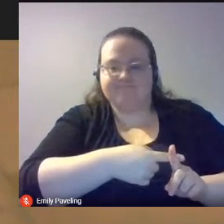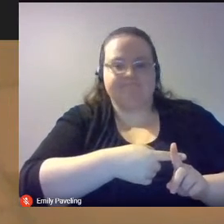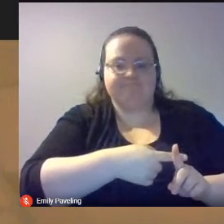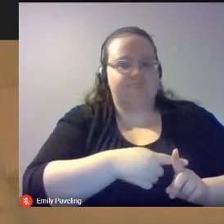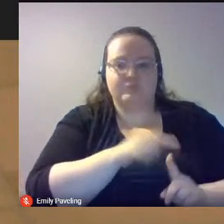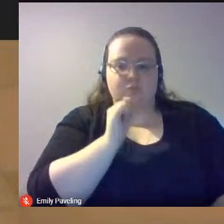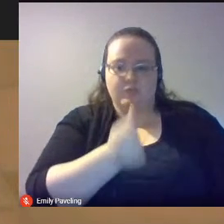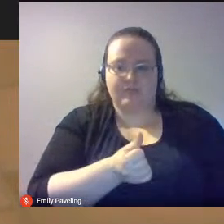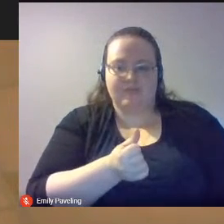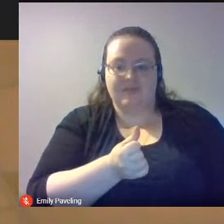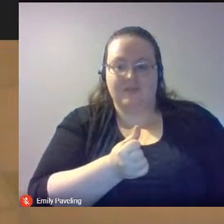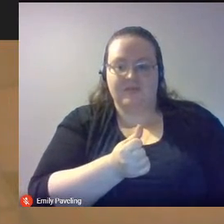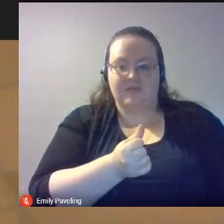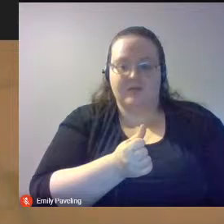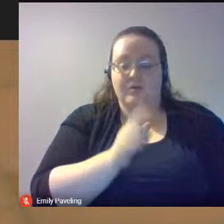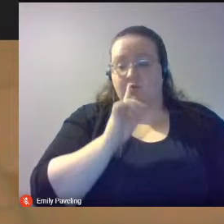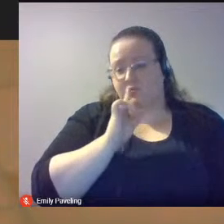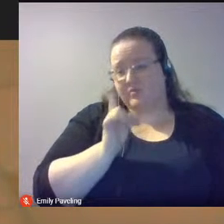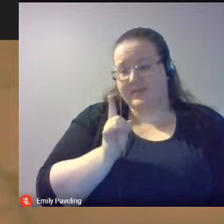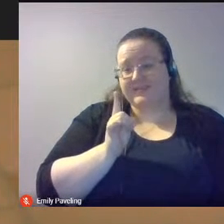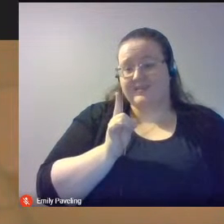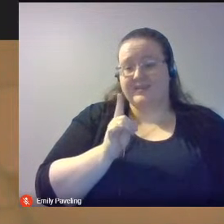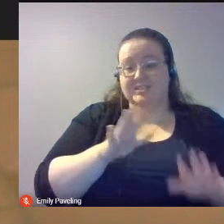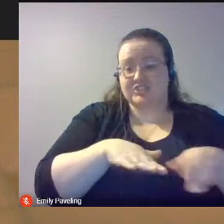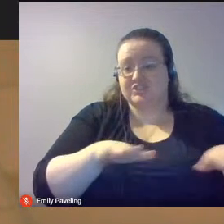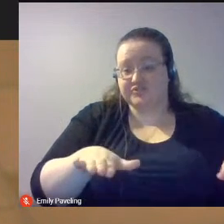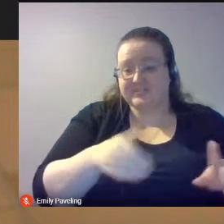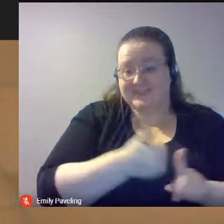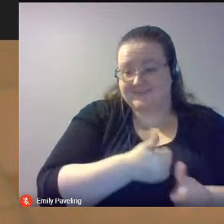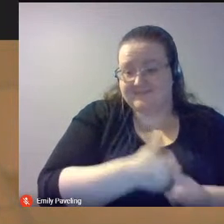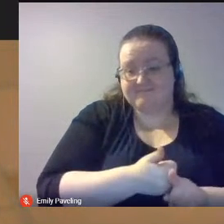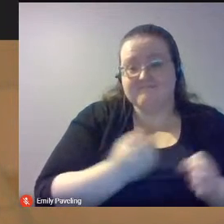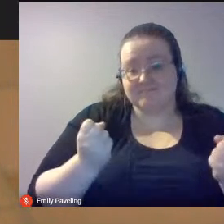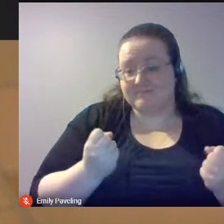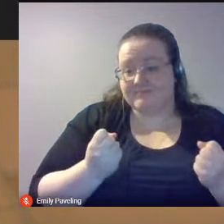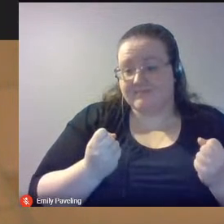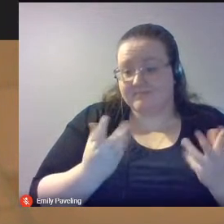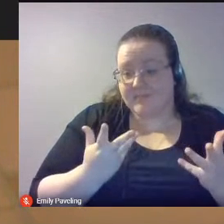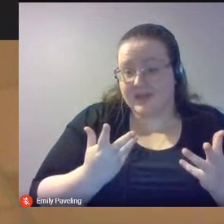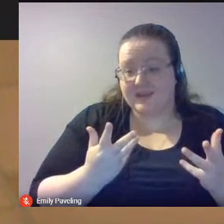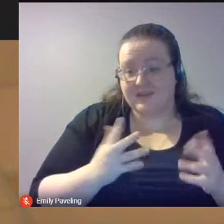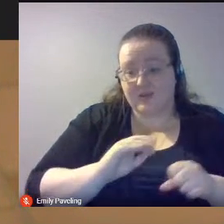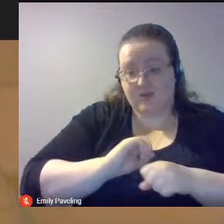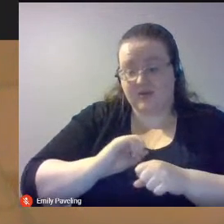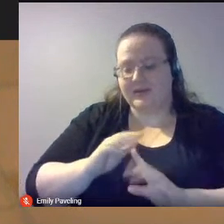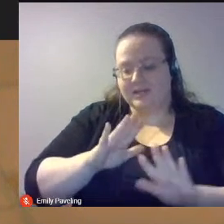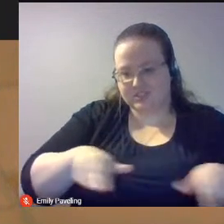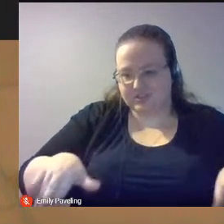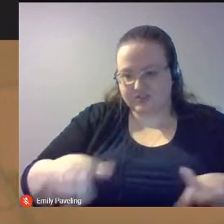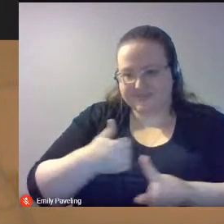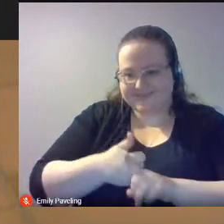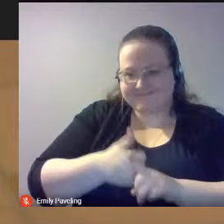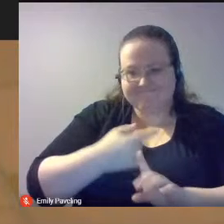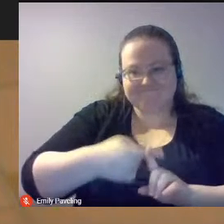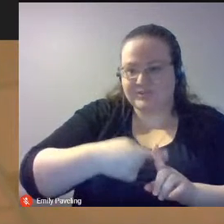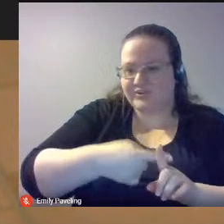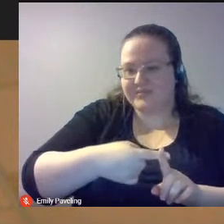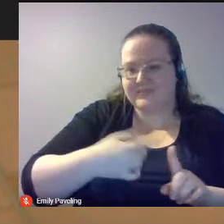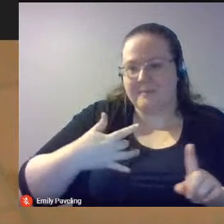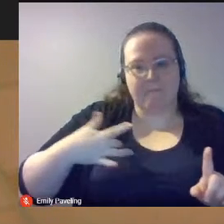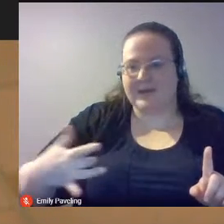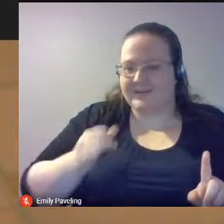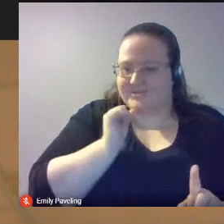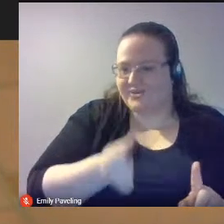to screen for COVID-19 in children, as the majority of cases in children did not have a fever during their course of